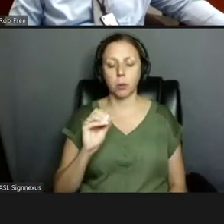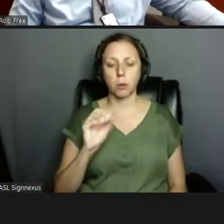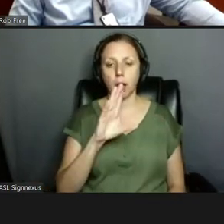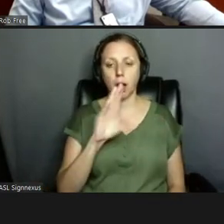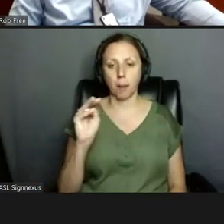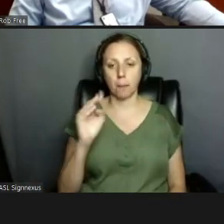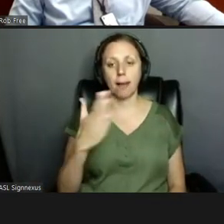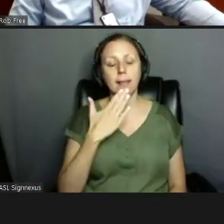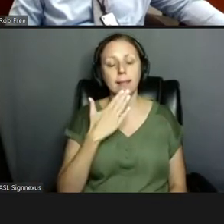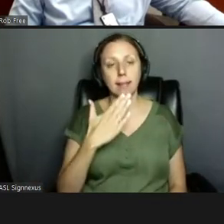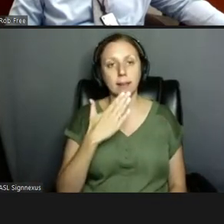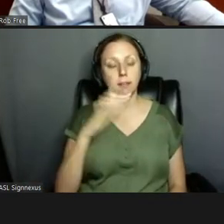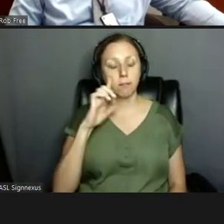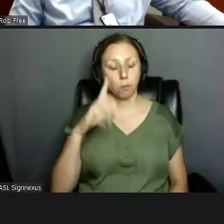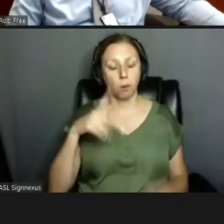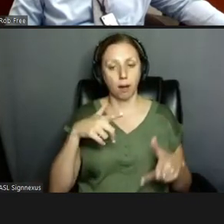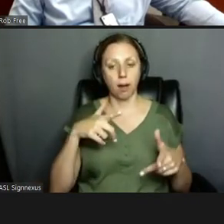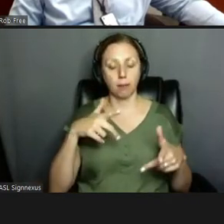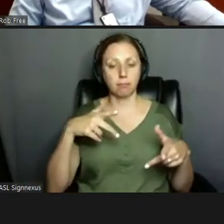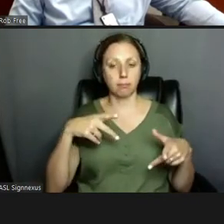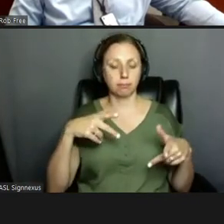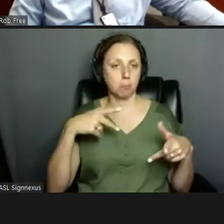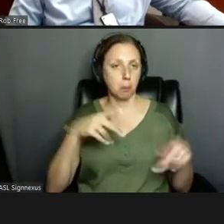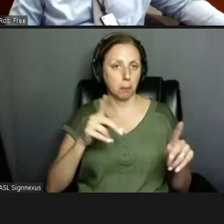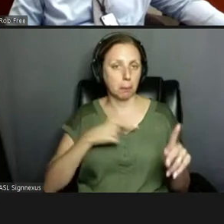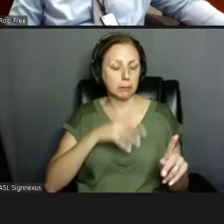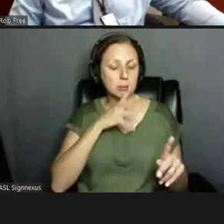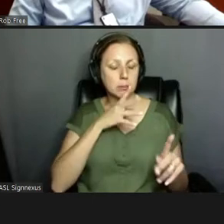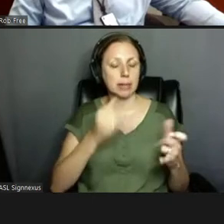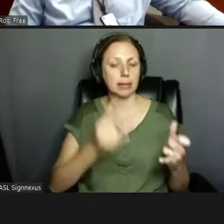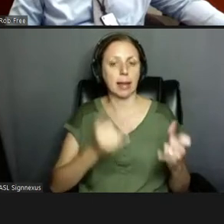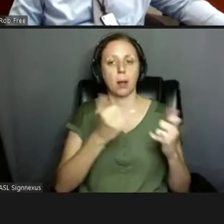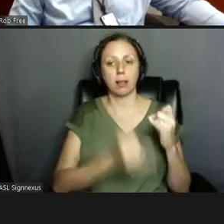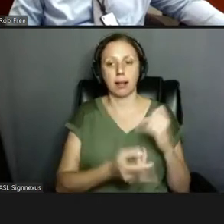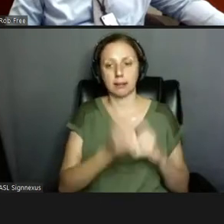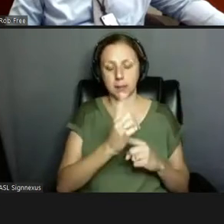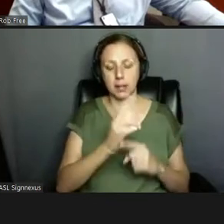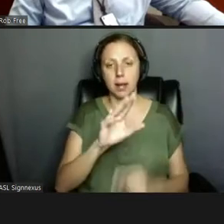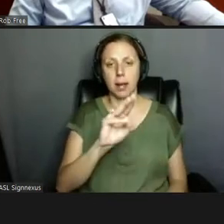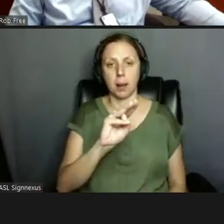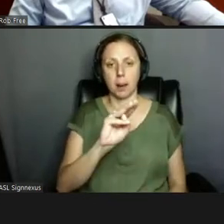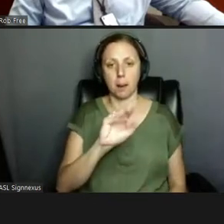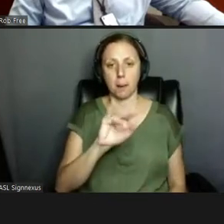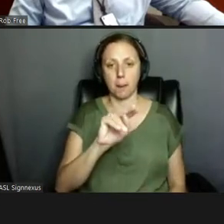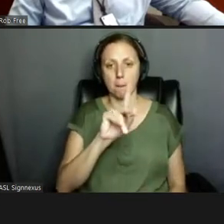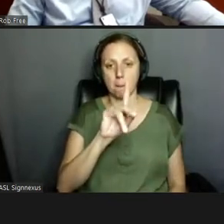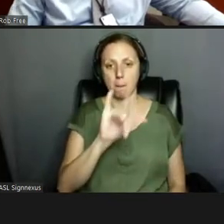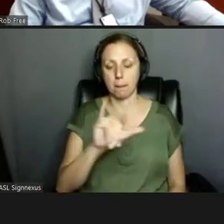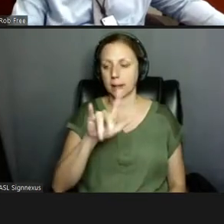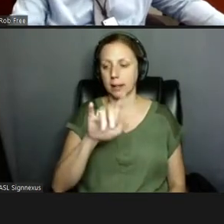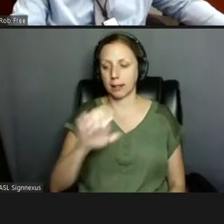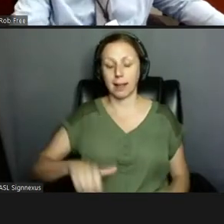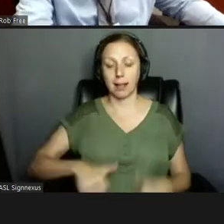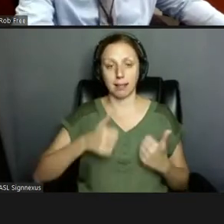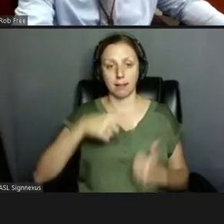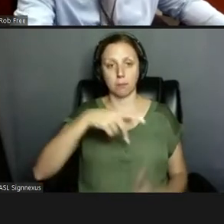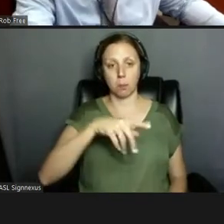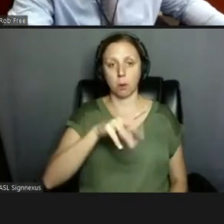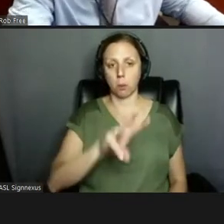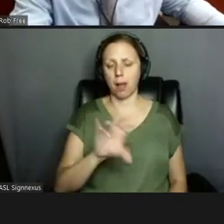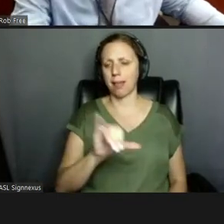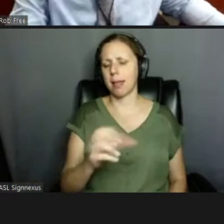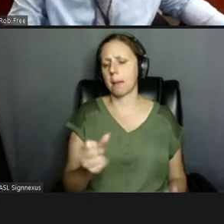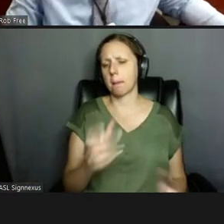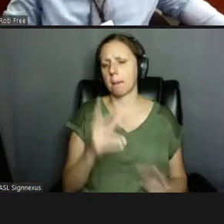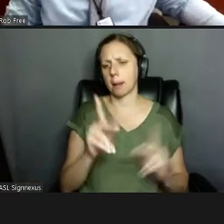Thanks for letting me speak at the last minute. My name is Mindy Lee. I live in Port Washington. Like many of the people who